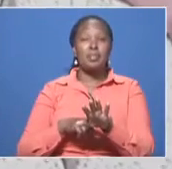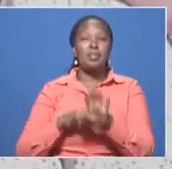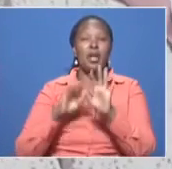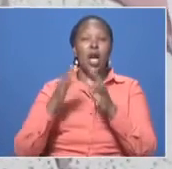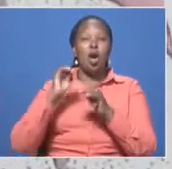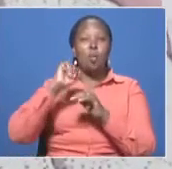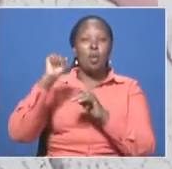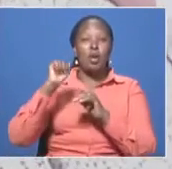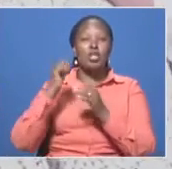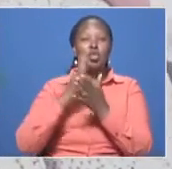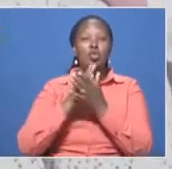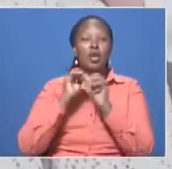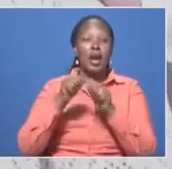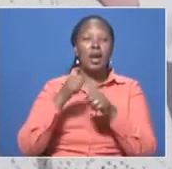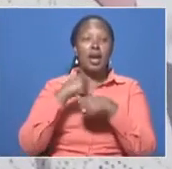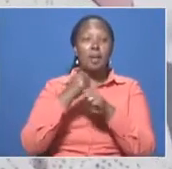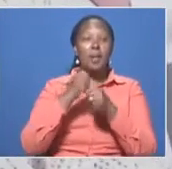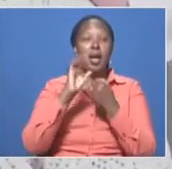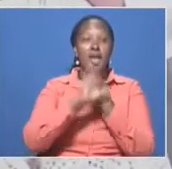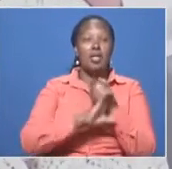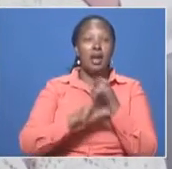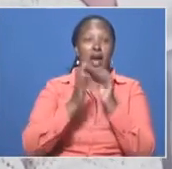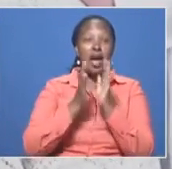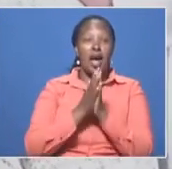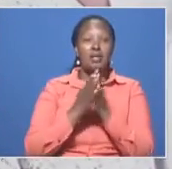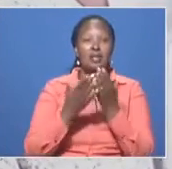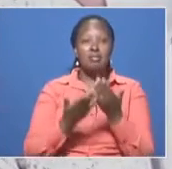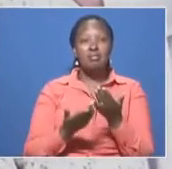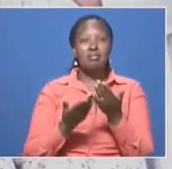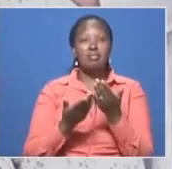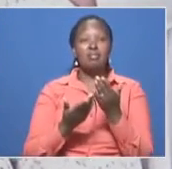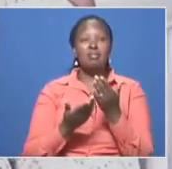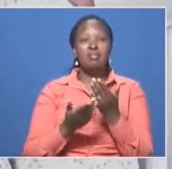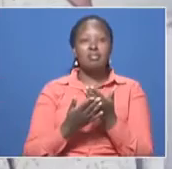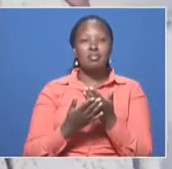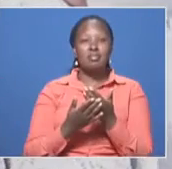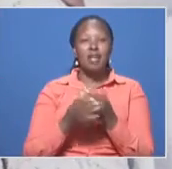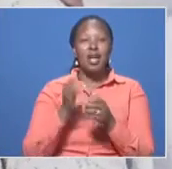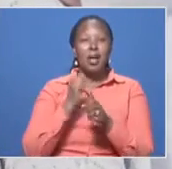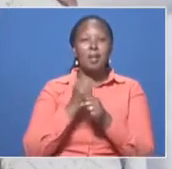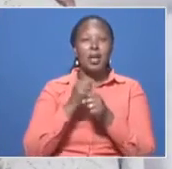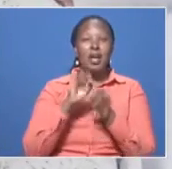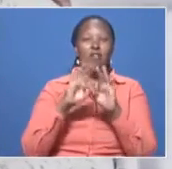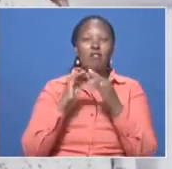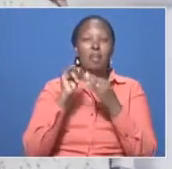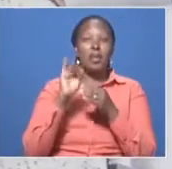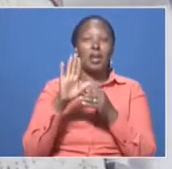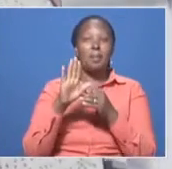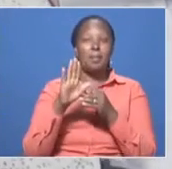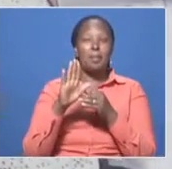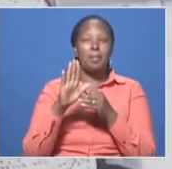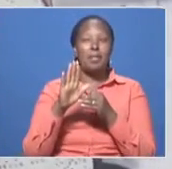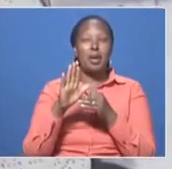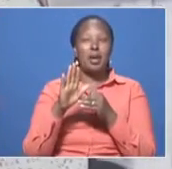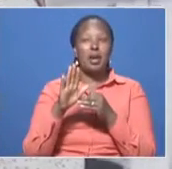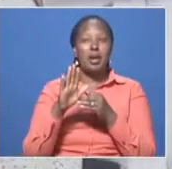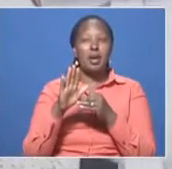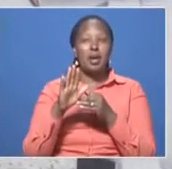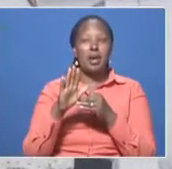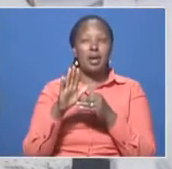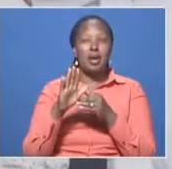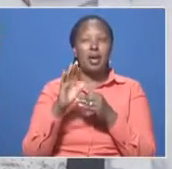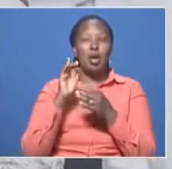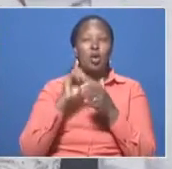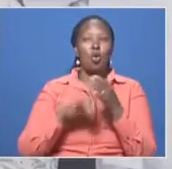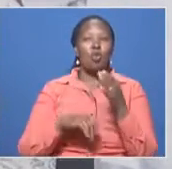can shape the country, and kind of make your family the poster child for what's